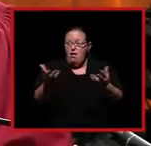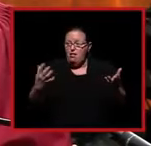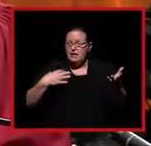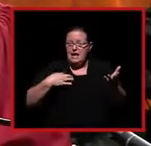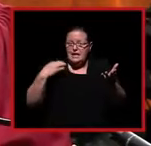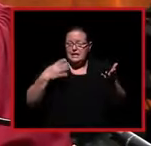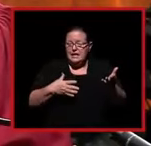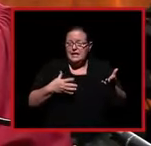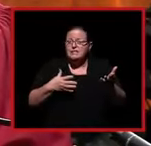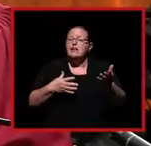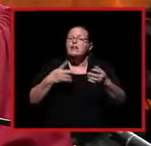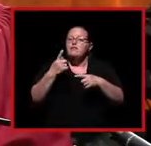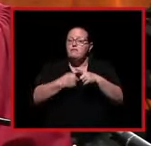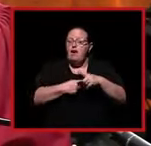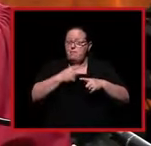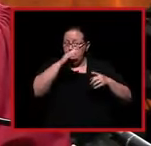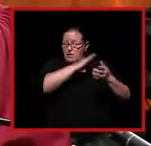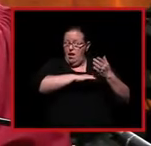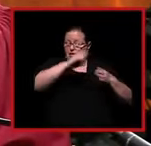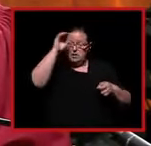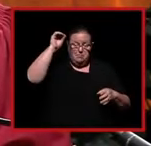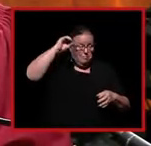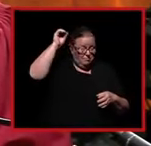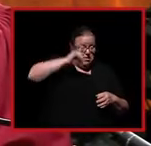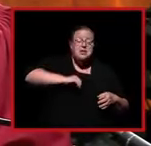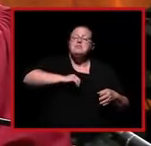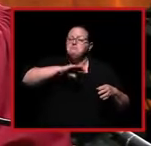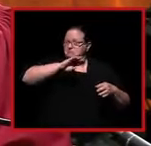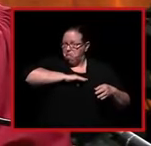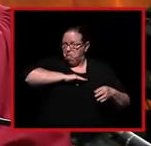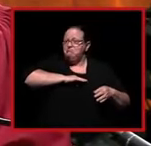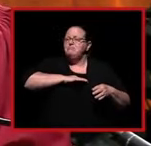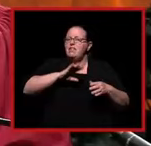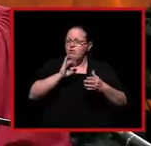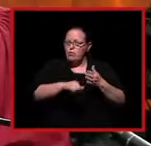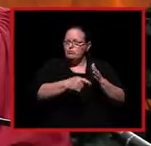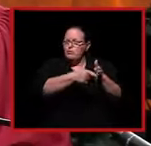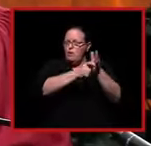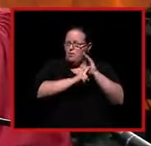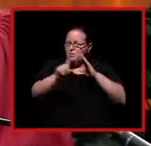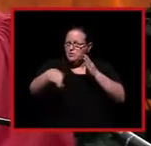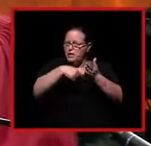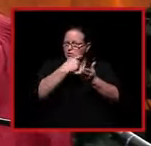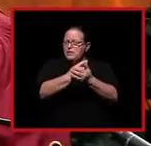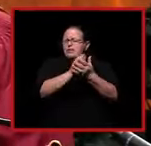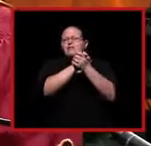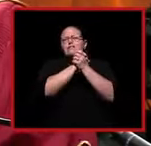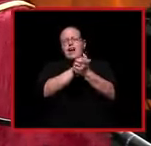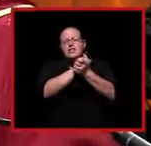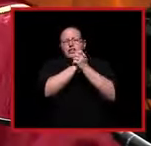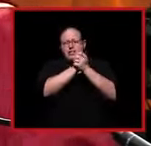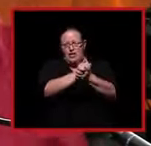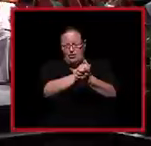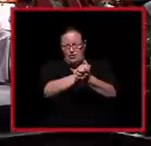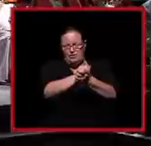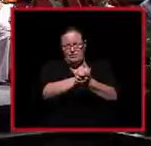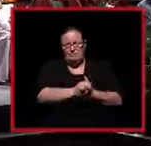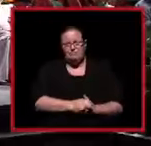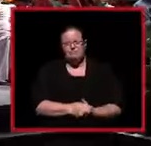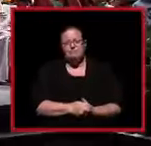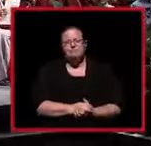candidates who, in the judgment of the college, have successfully met the requirements for graduation. Congratulations.